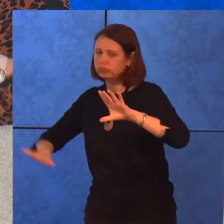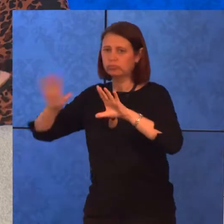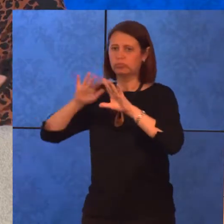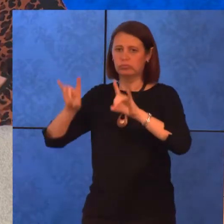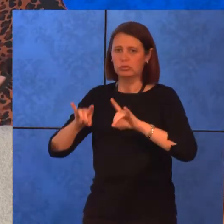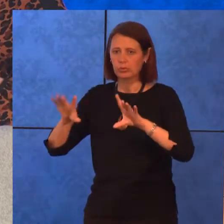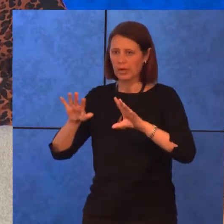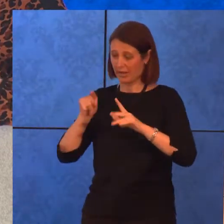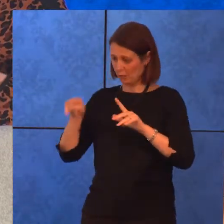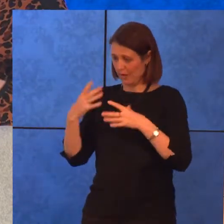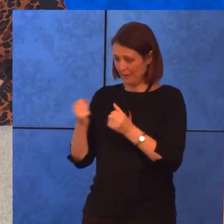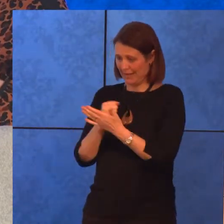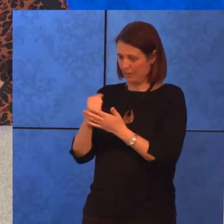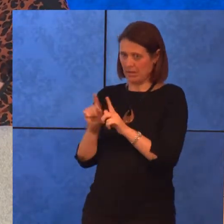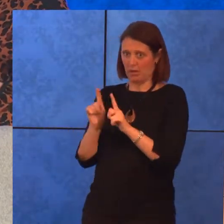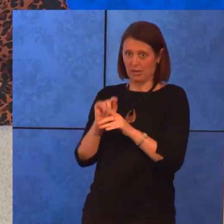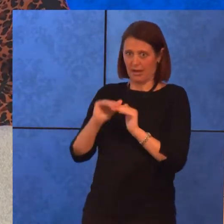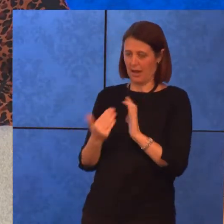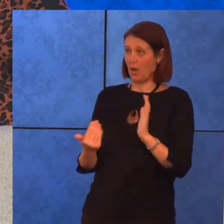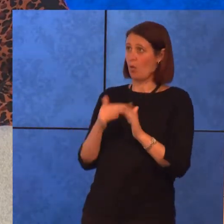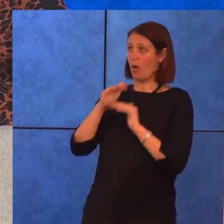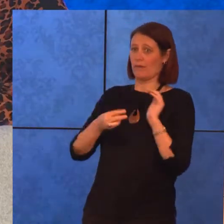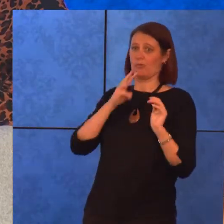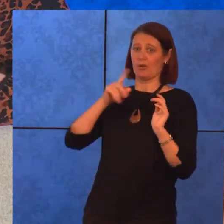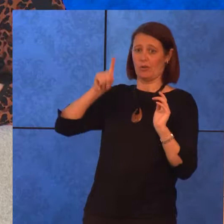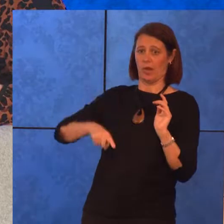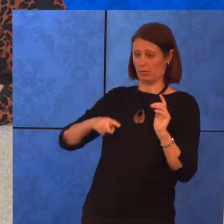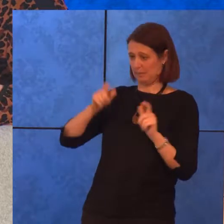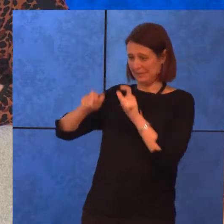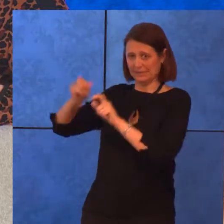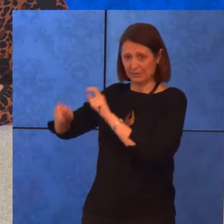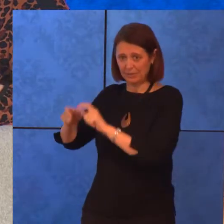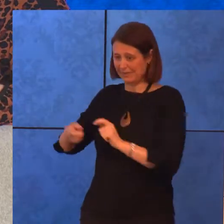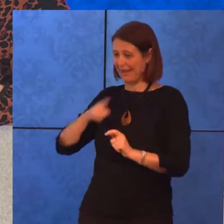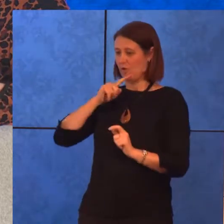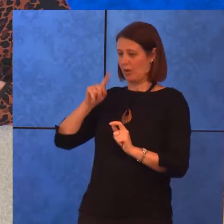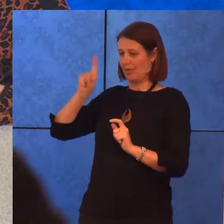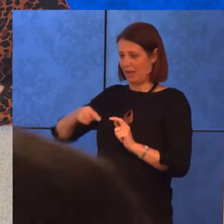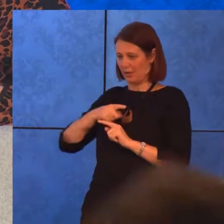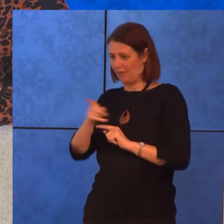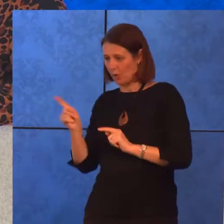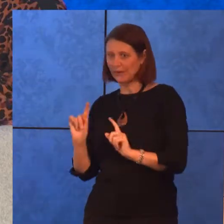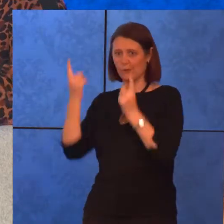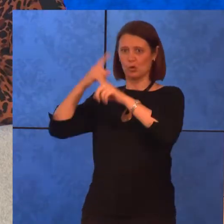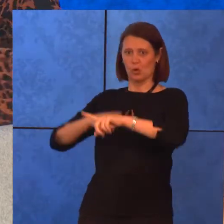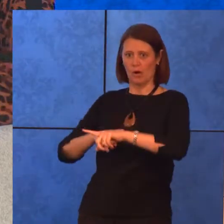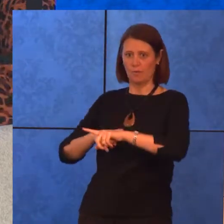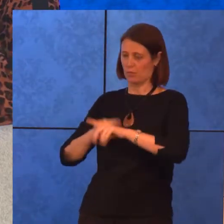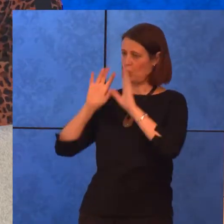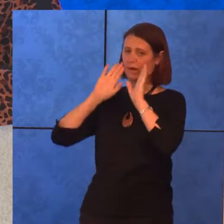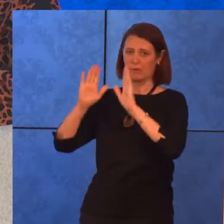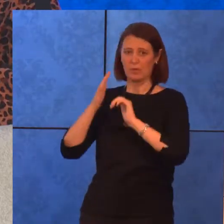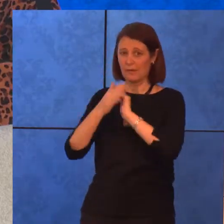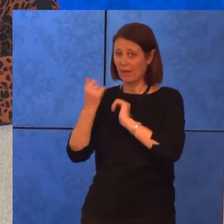to the numbers we have now, which is over 300,000 participants and 100,000 of those for the first time, which is wonderful, never had a